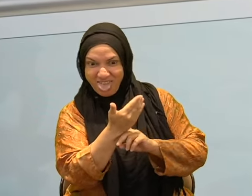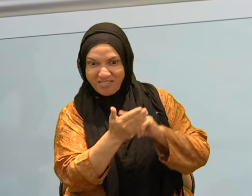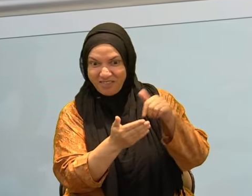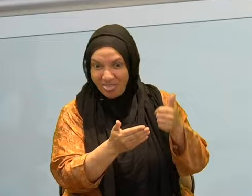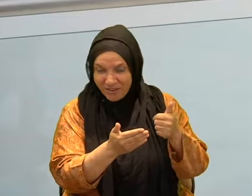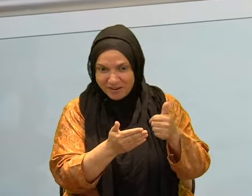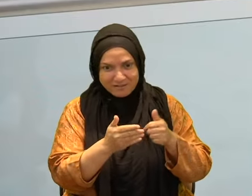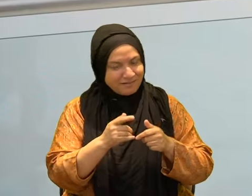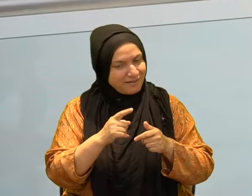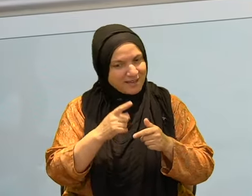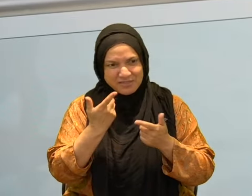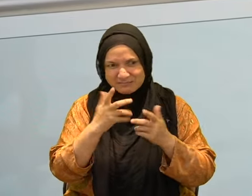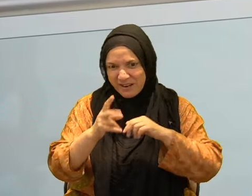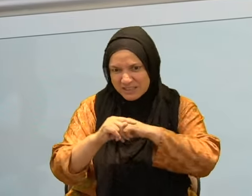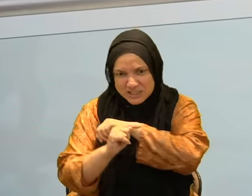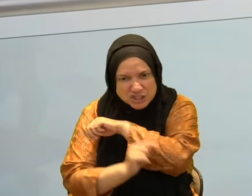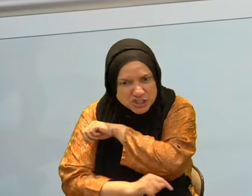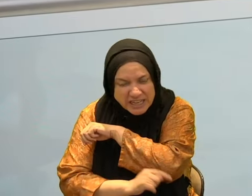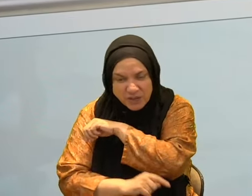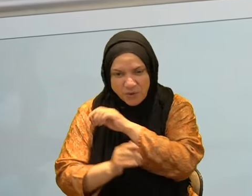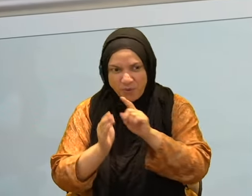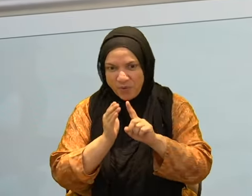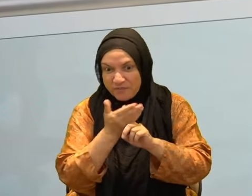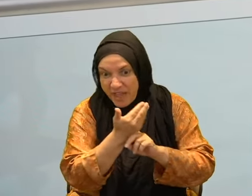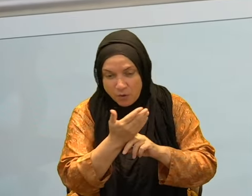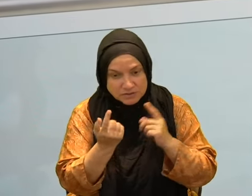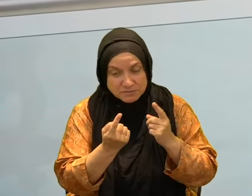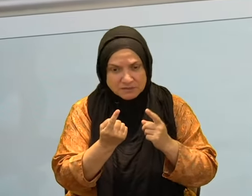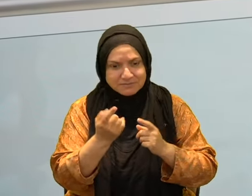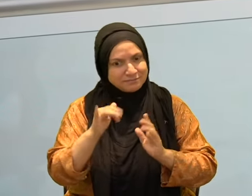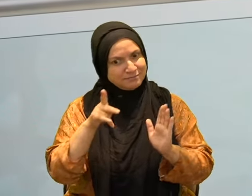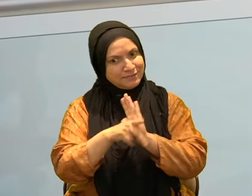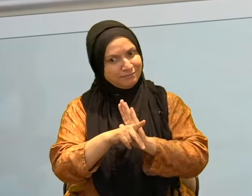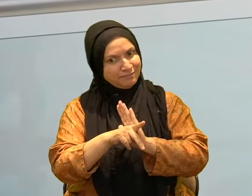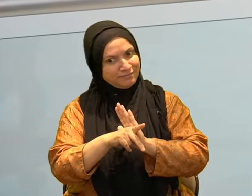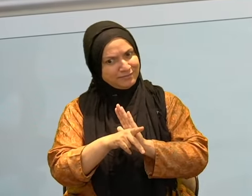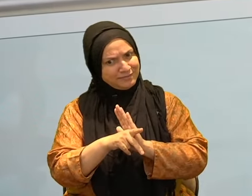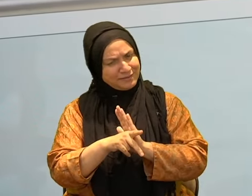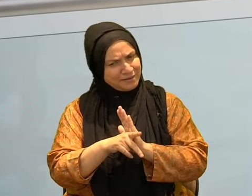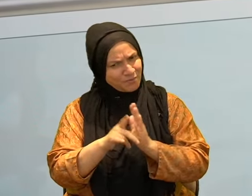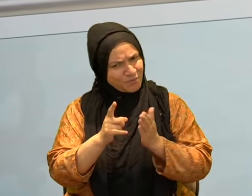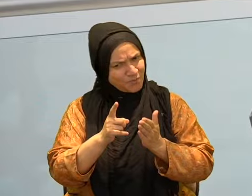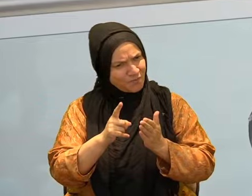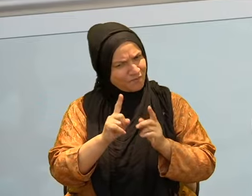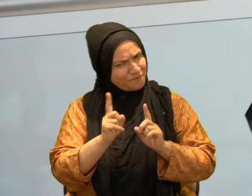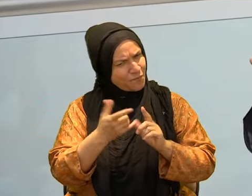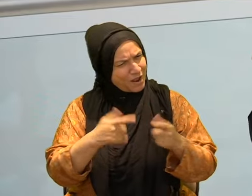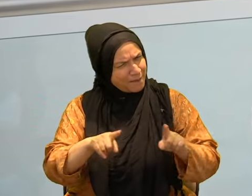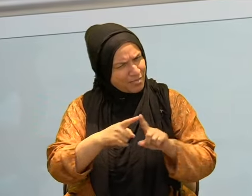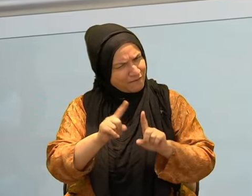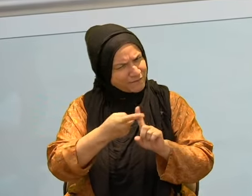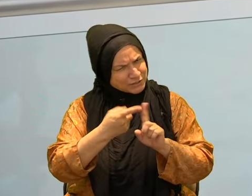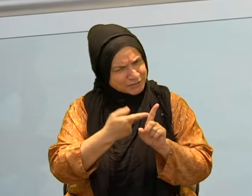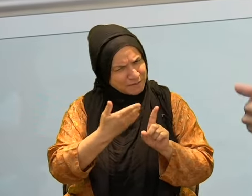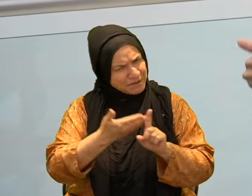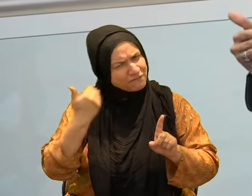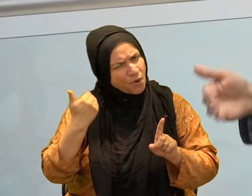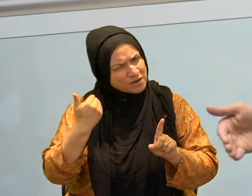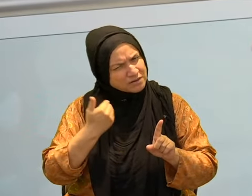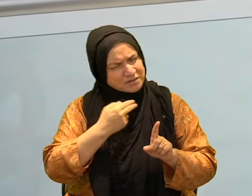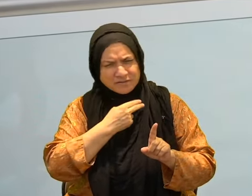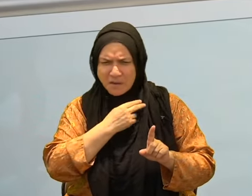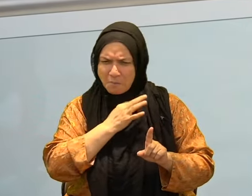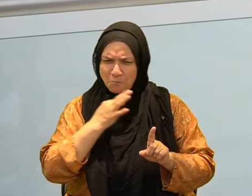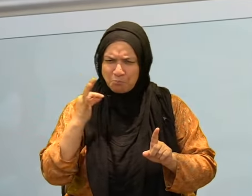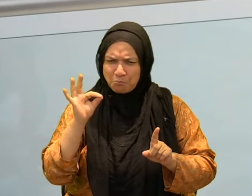story, that he got caught, he got hooked. And once he got hooked, it was downhill from there and the possibility of where shaytan could